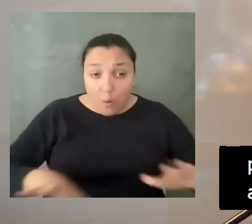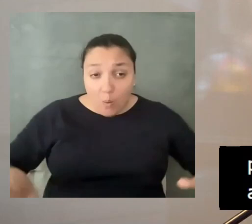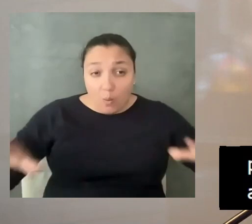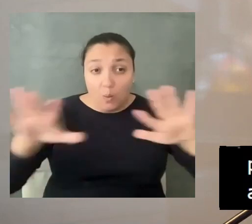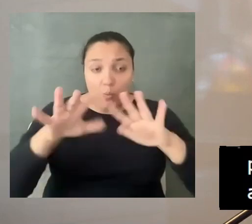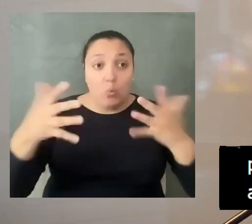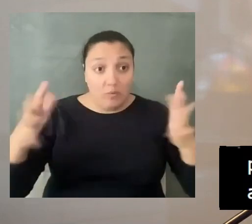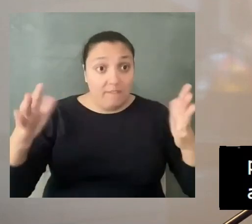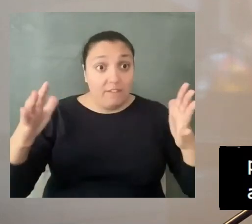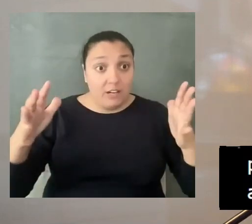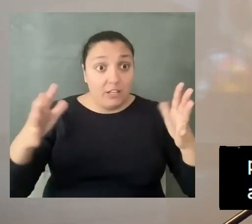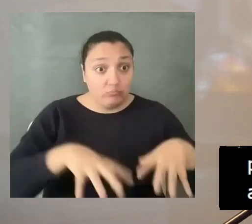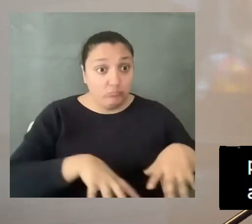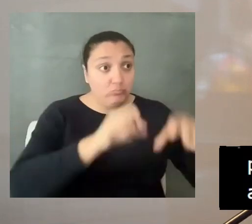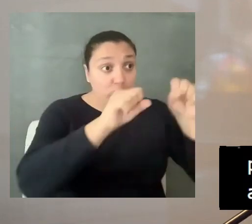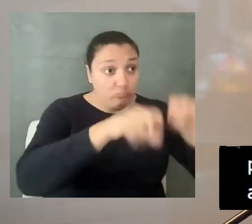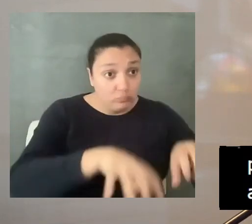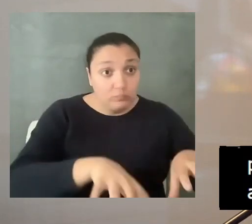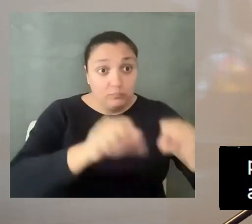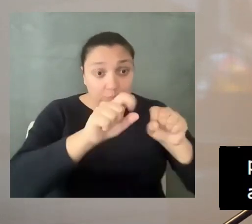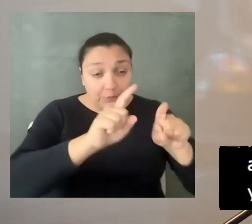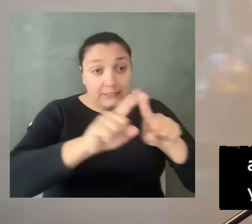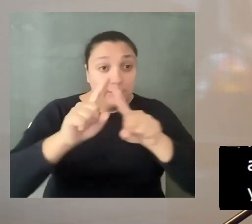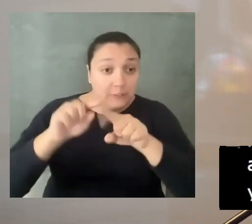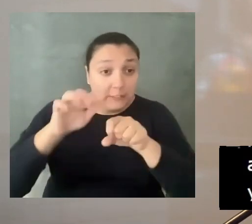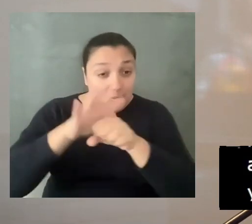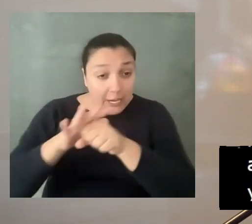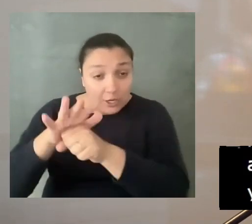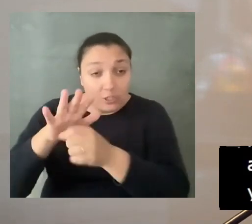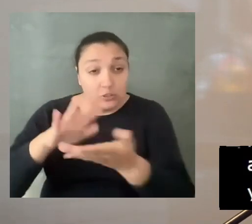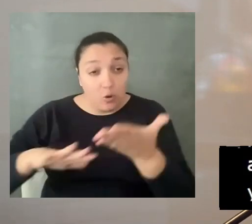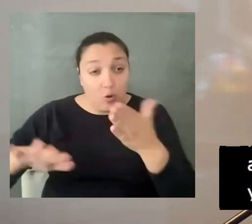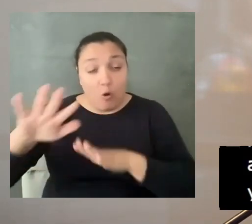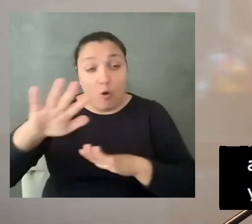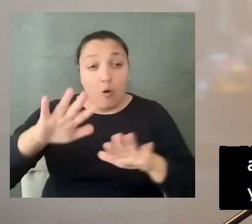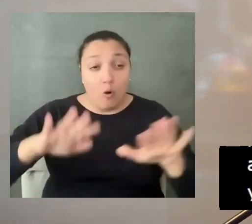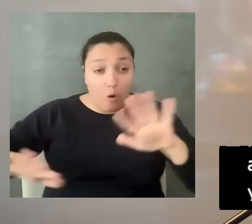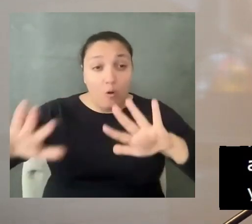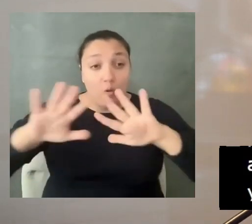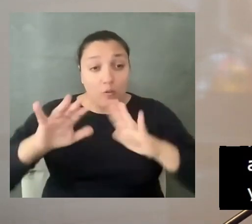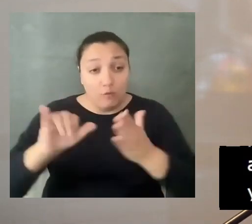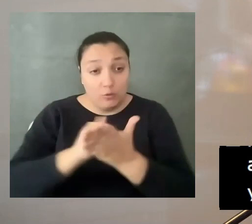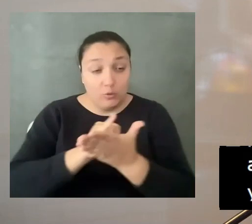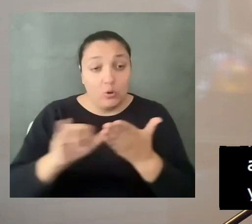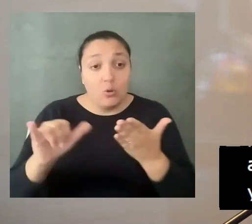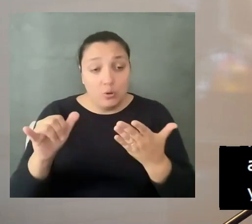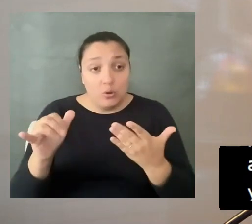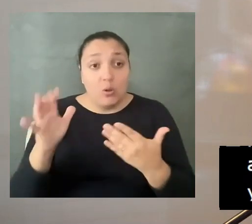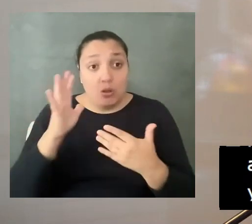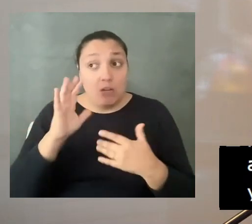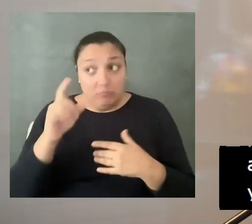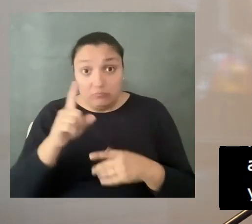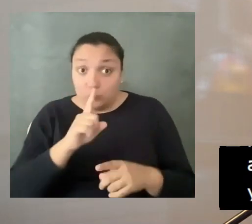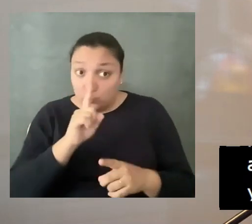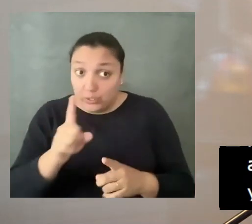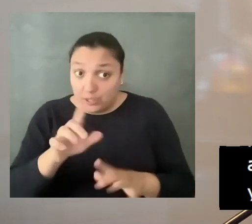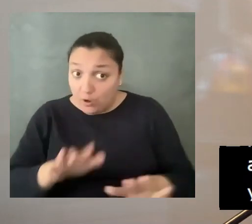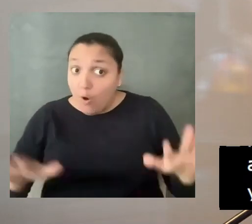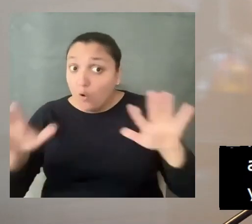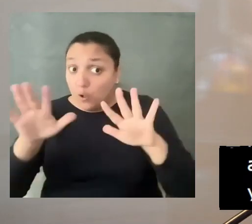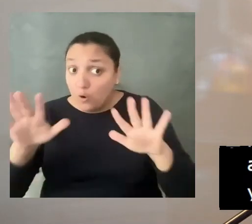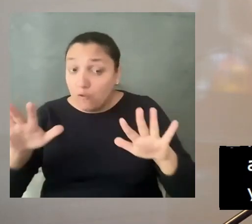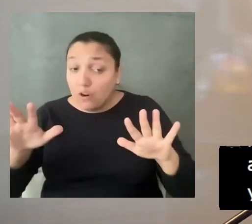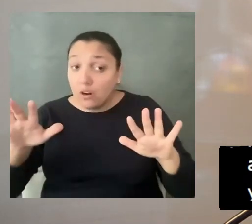region. And in fact, there are events happening like this all across the country in every state and